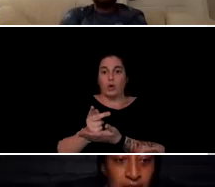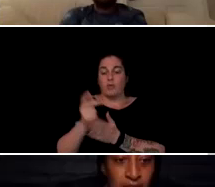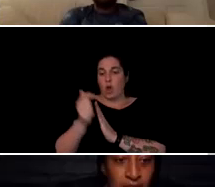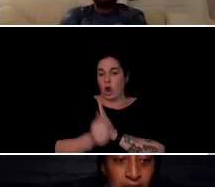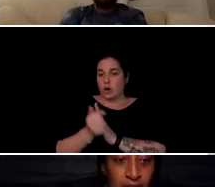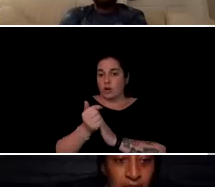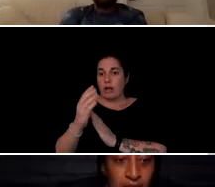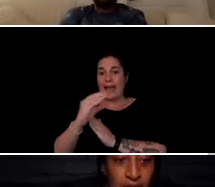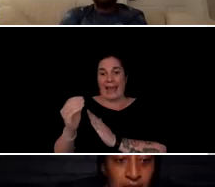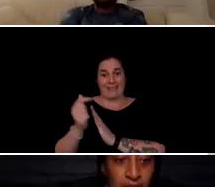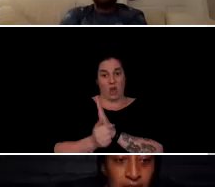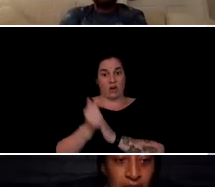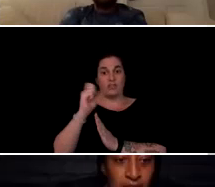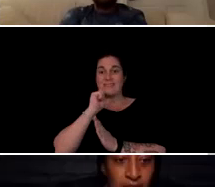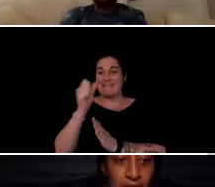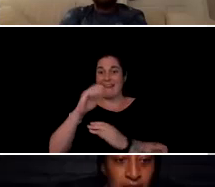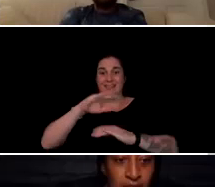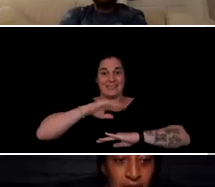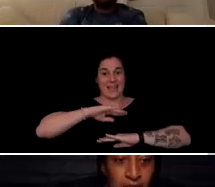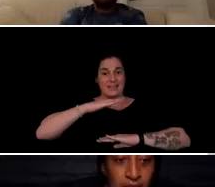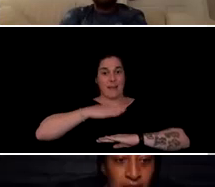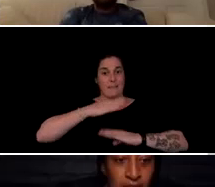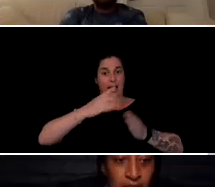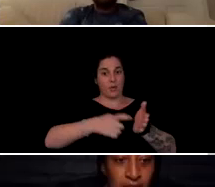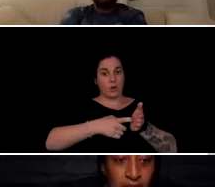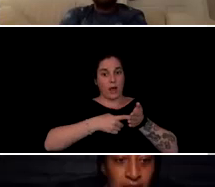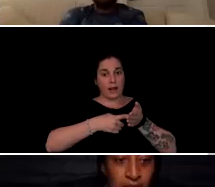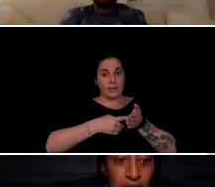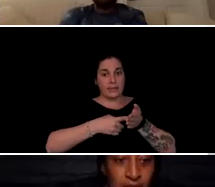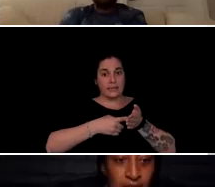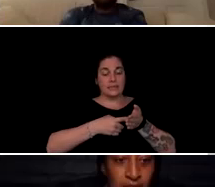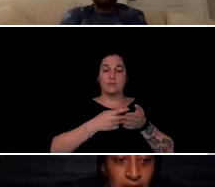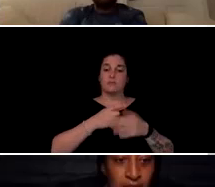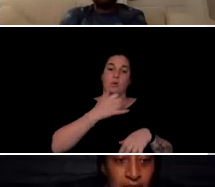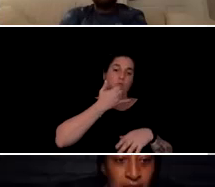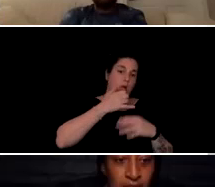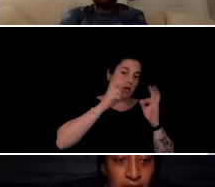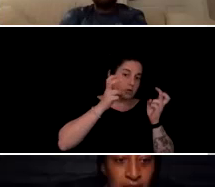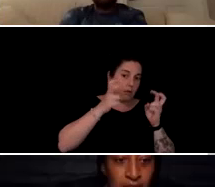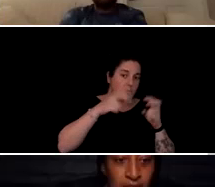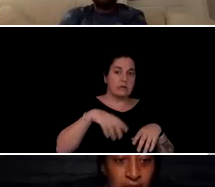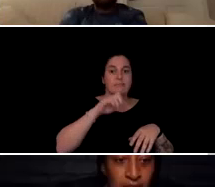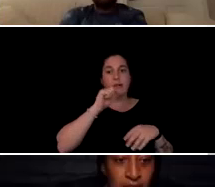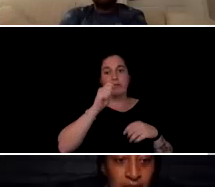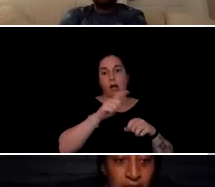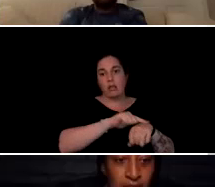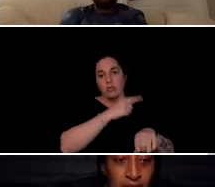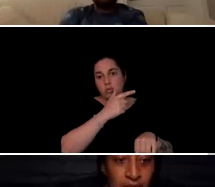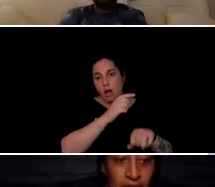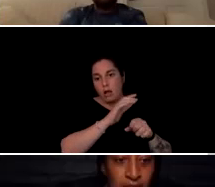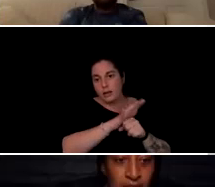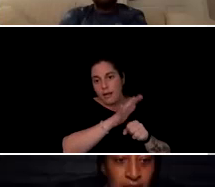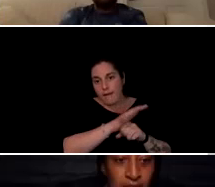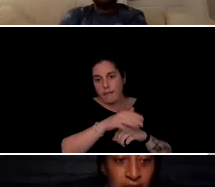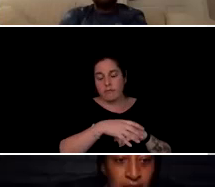article does not meet the standards, meaning it's not on the right topic, it's not long enough, or it's